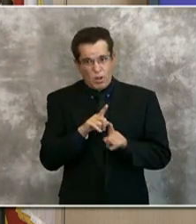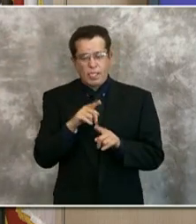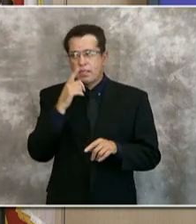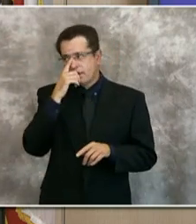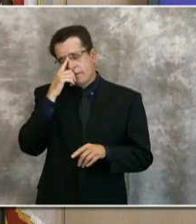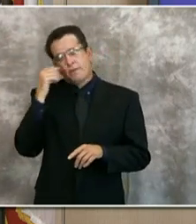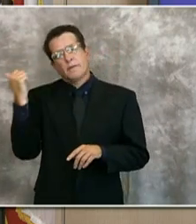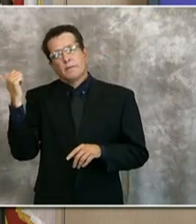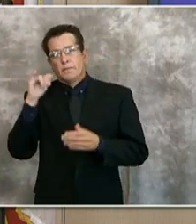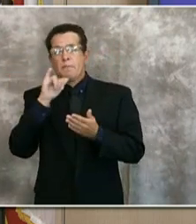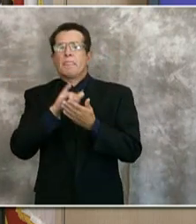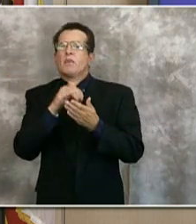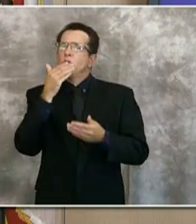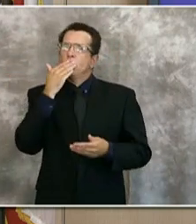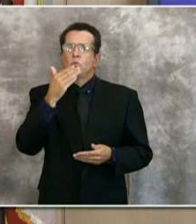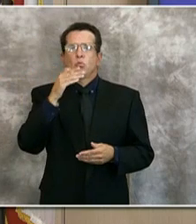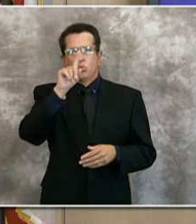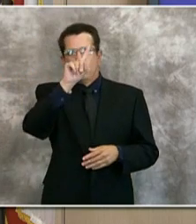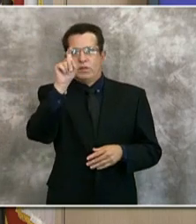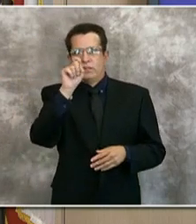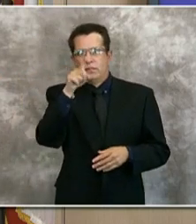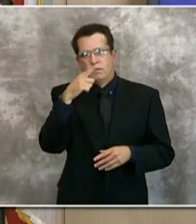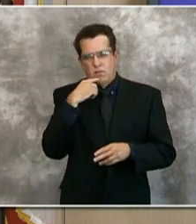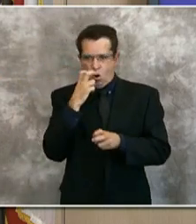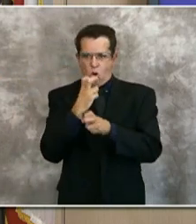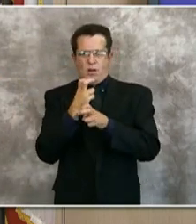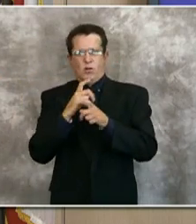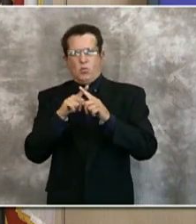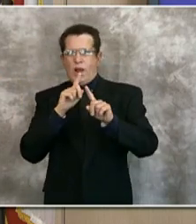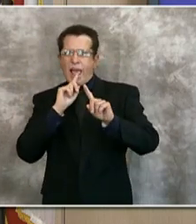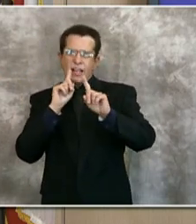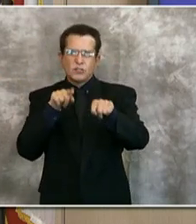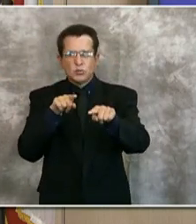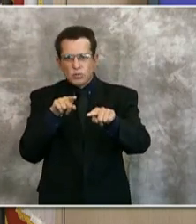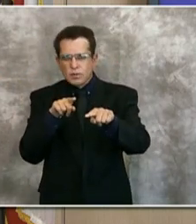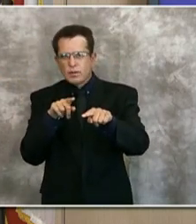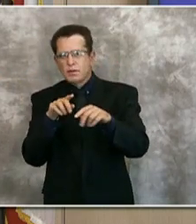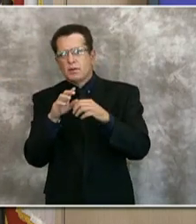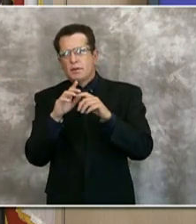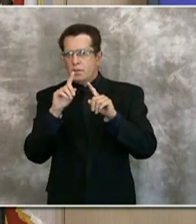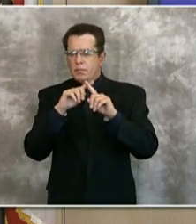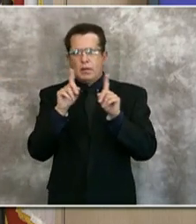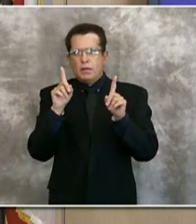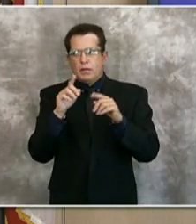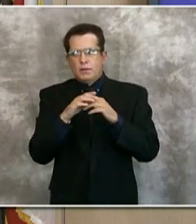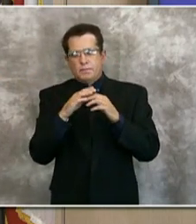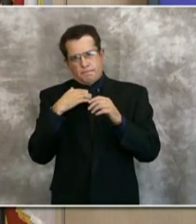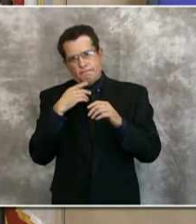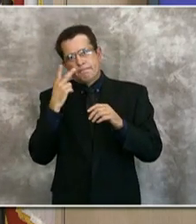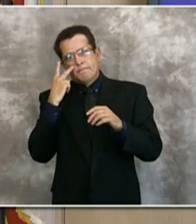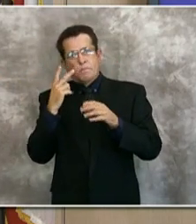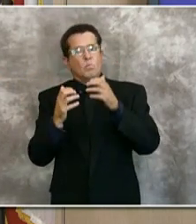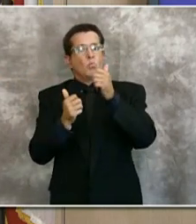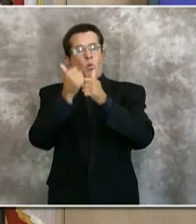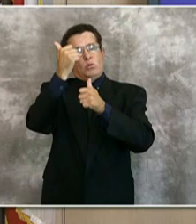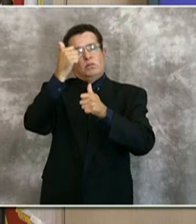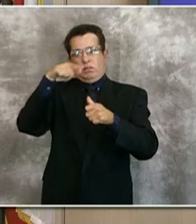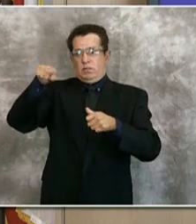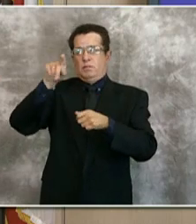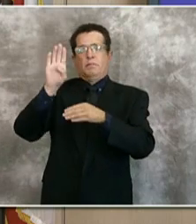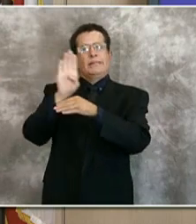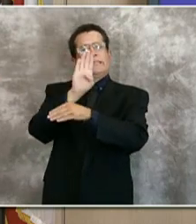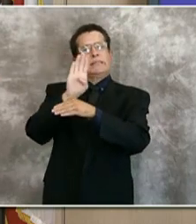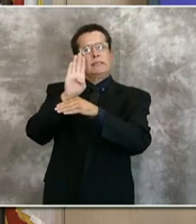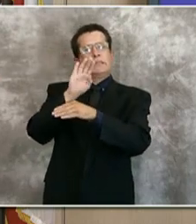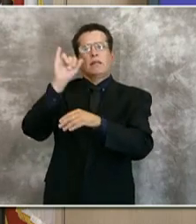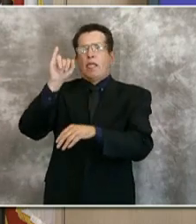That's a great question. I think that it's hard to generalize, but I will say that because most businesses, especially